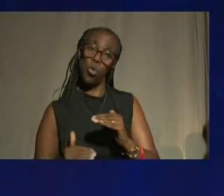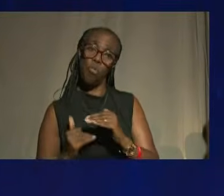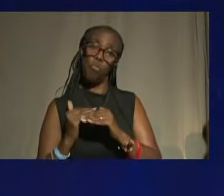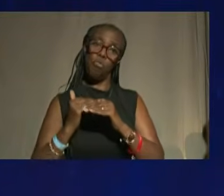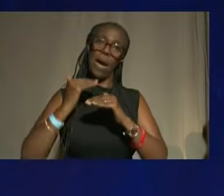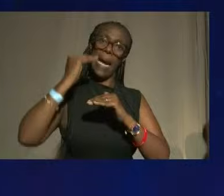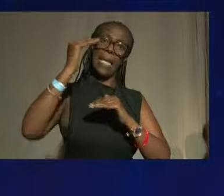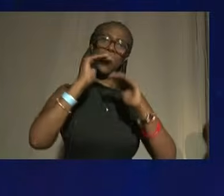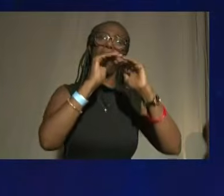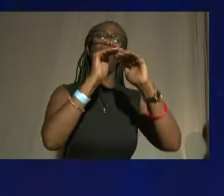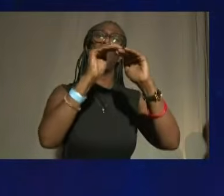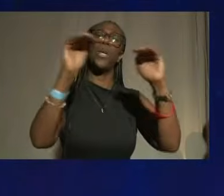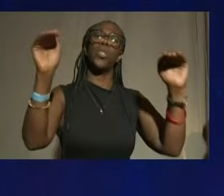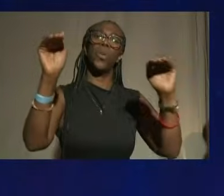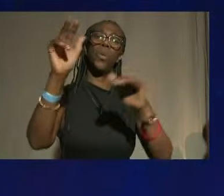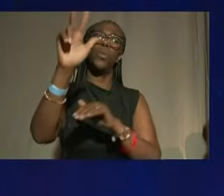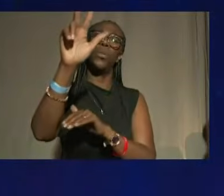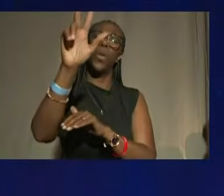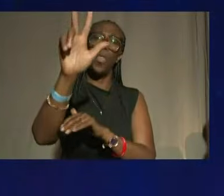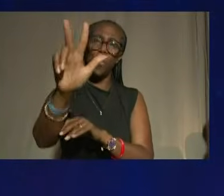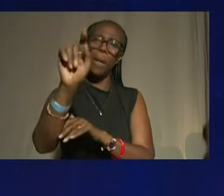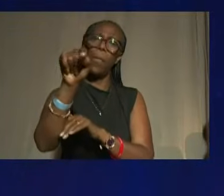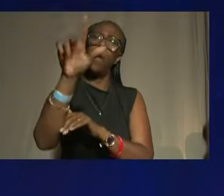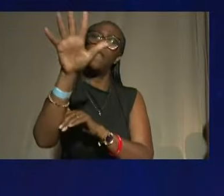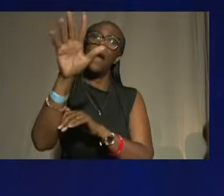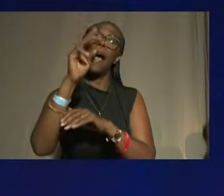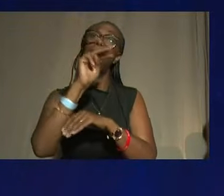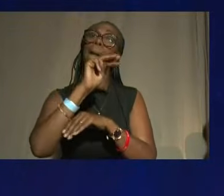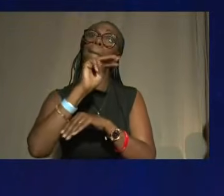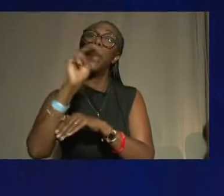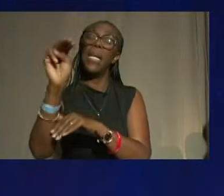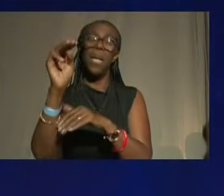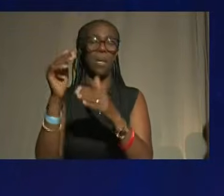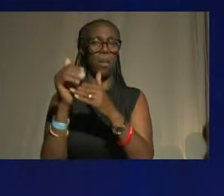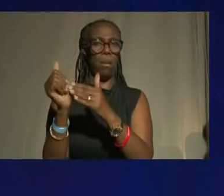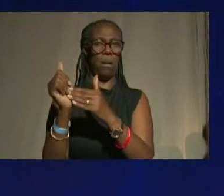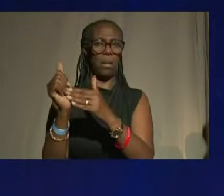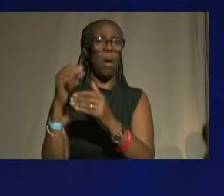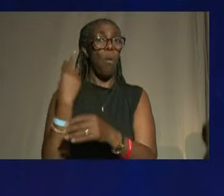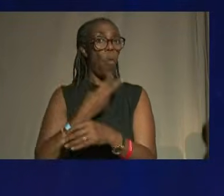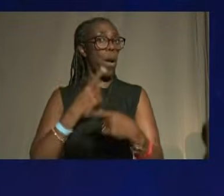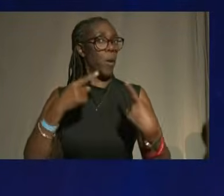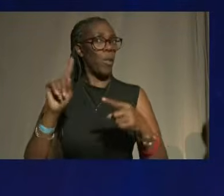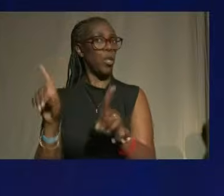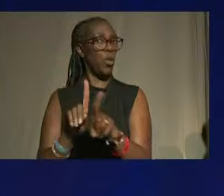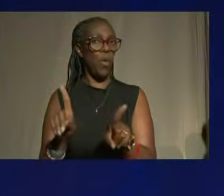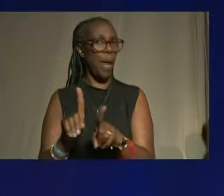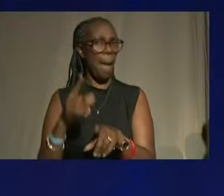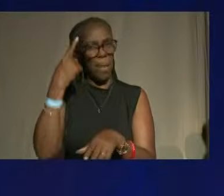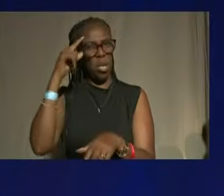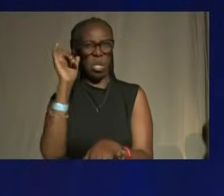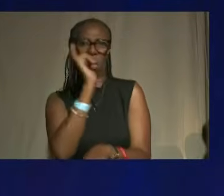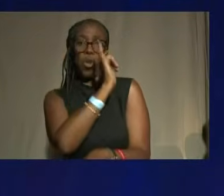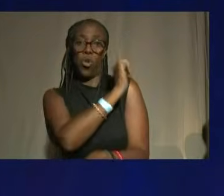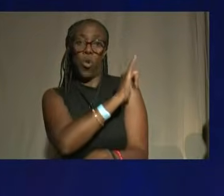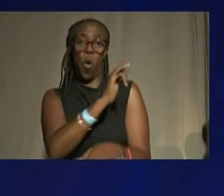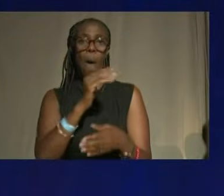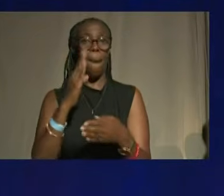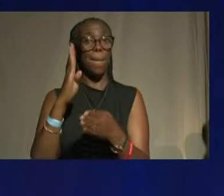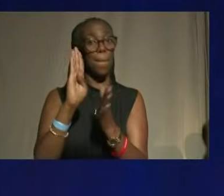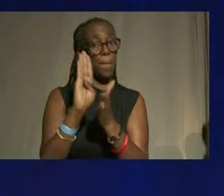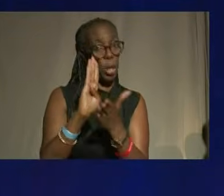million. How are we going to do that? We're going to do that because your budget says that $140